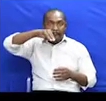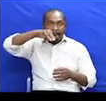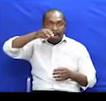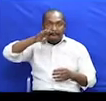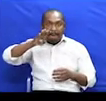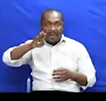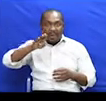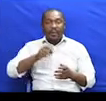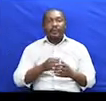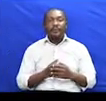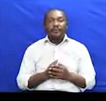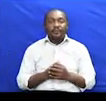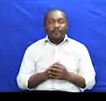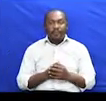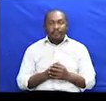molarity